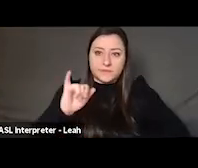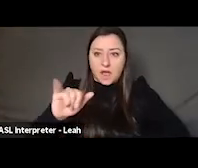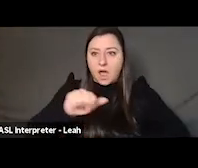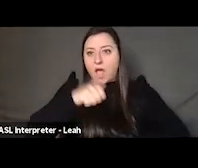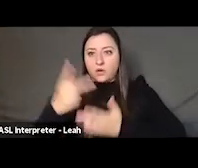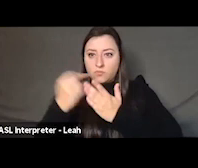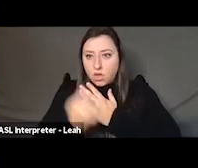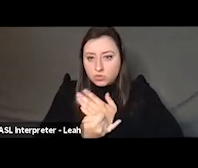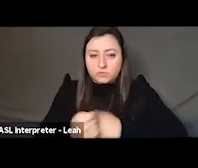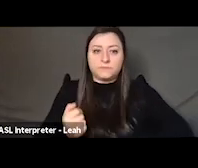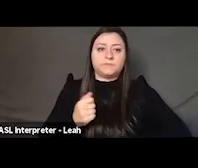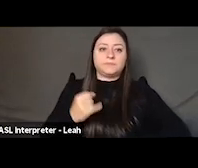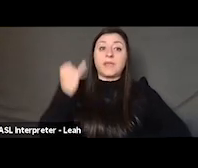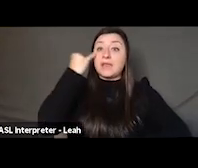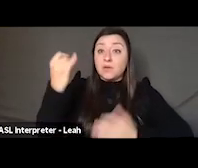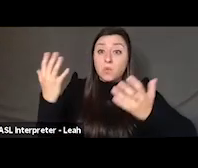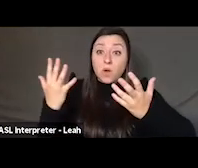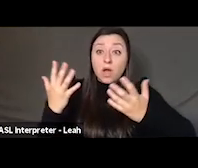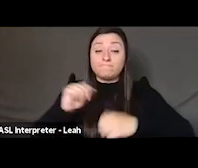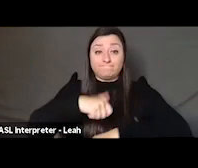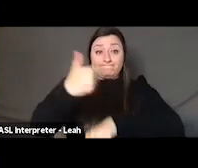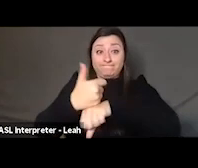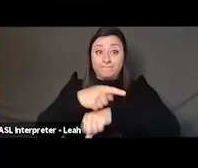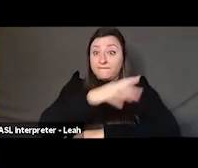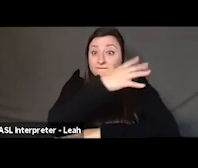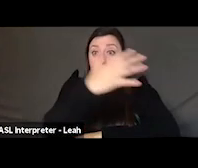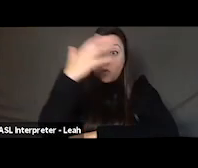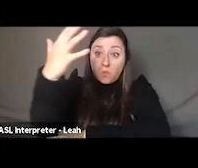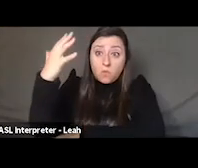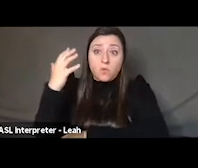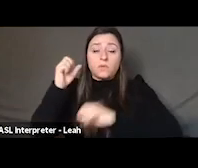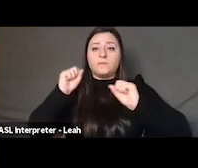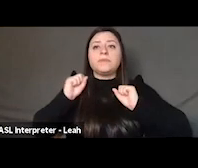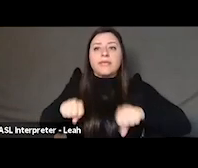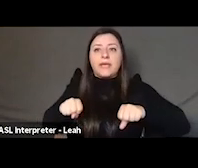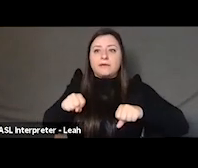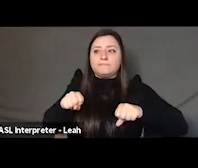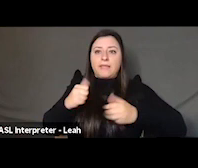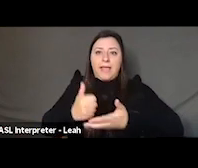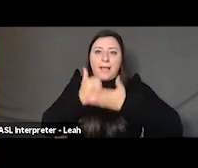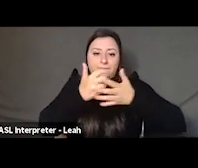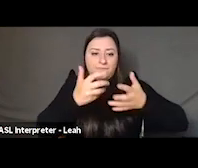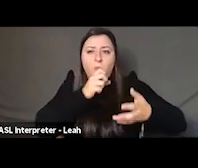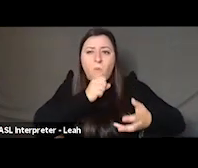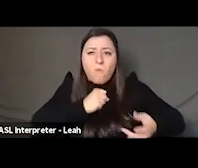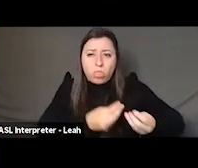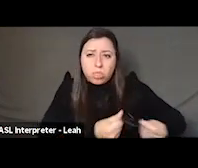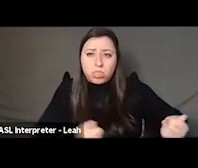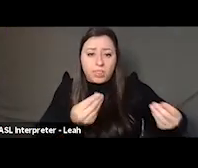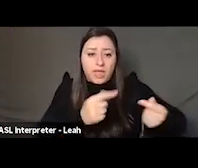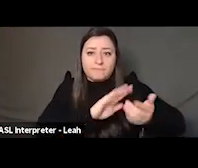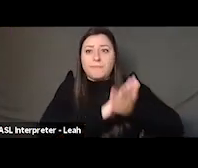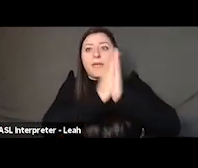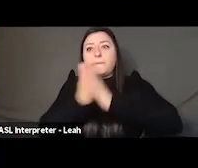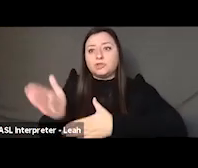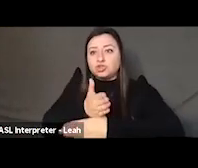that by implementing these forests, we can regenerate degraded leftover lands into a shared space between humans and native fauna and